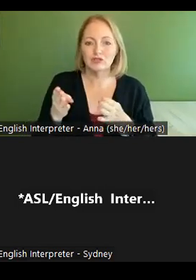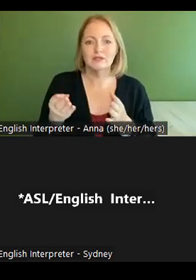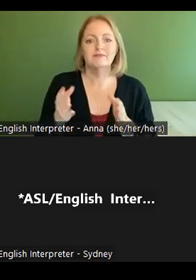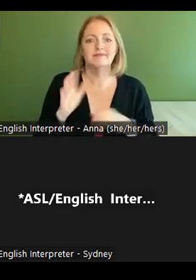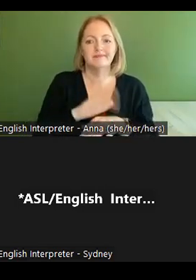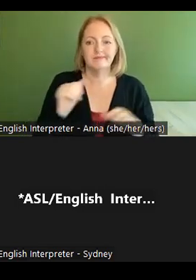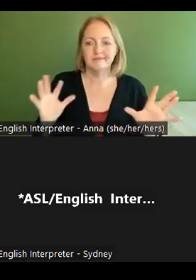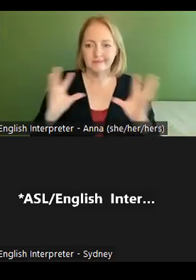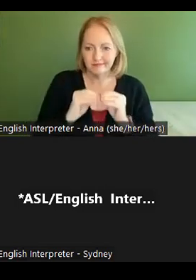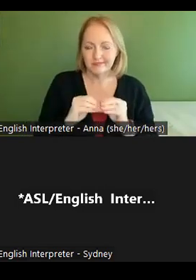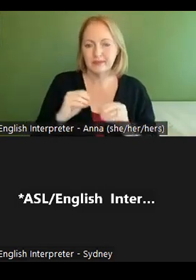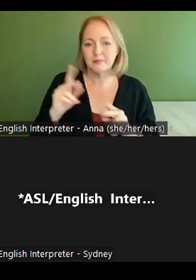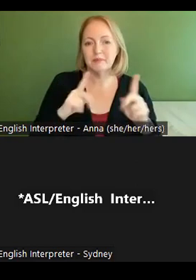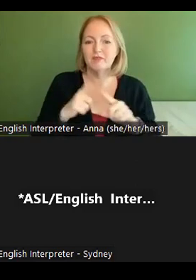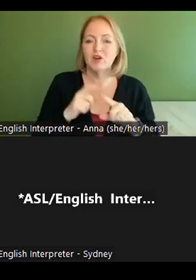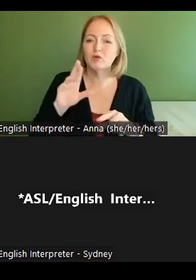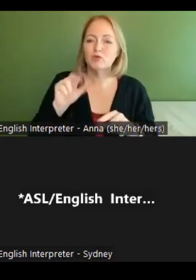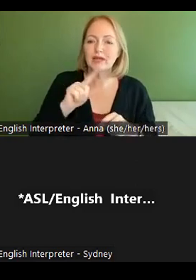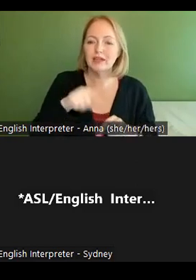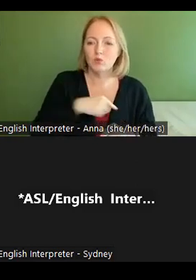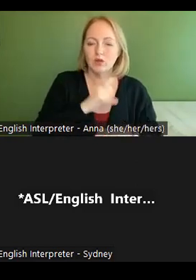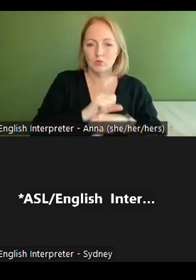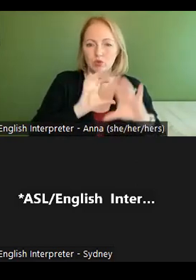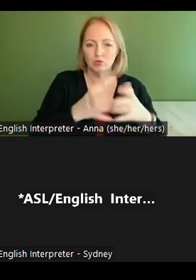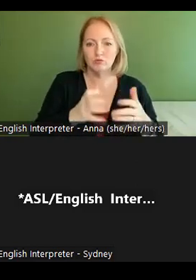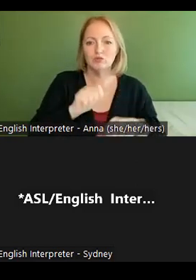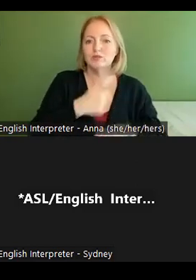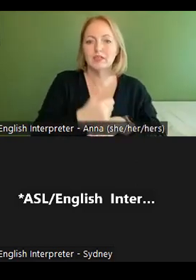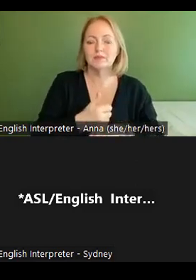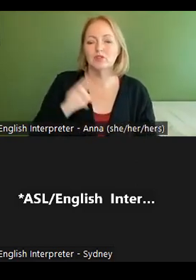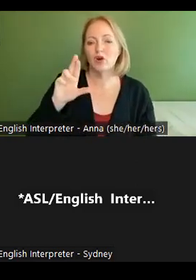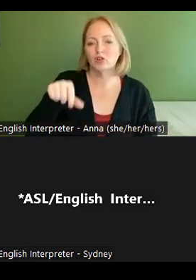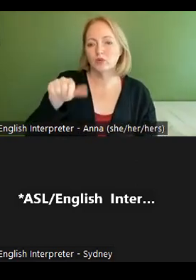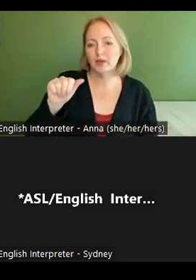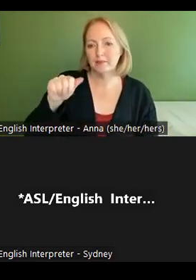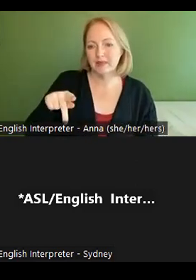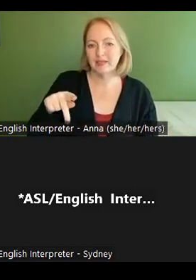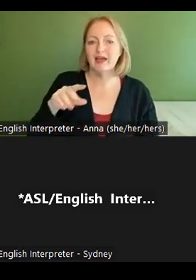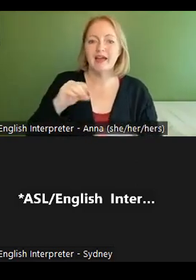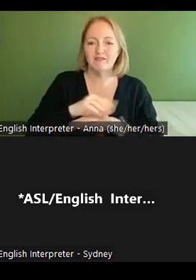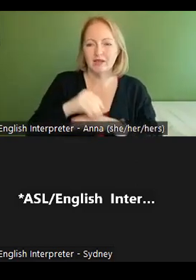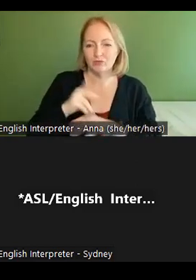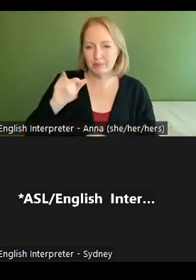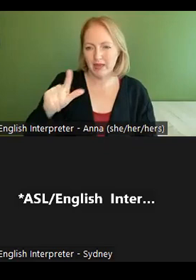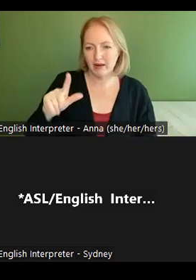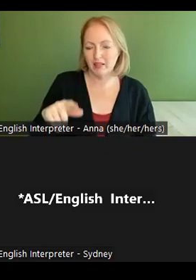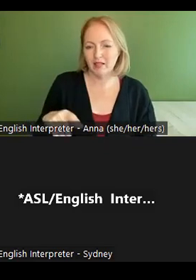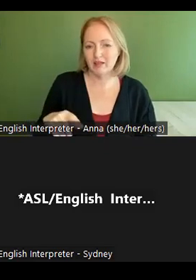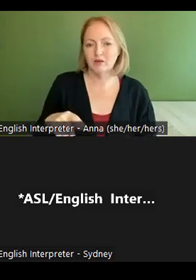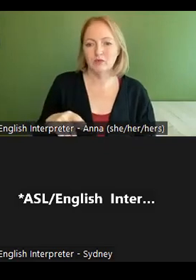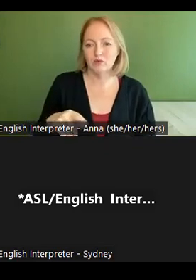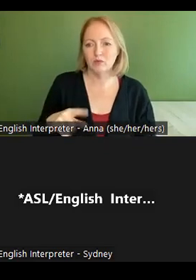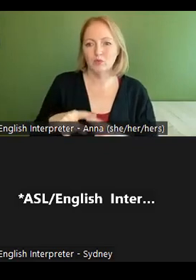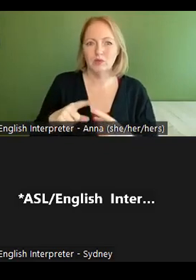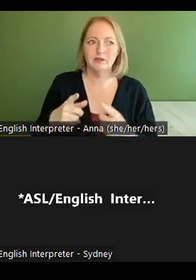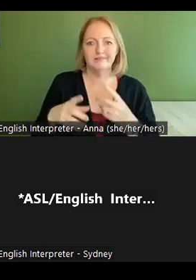of the Rate and Quality Work Group to establish the new Rate and Quality Advisory Panel, because again, we're building on the work of the